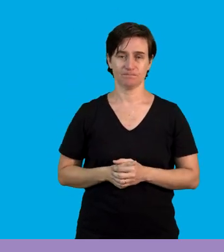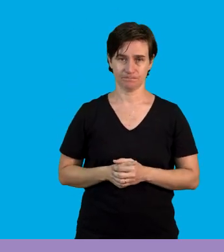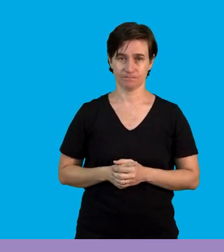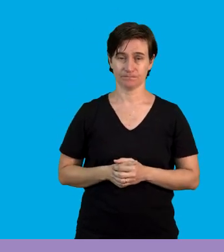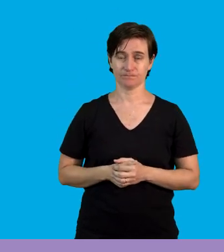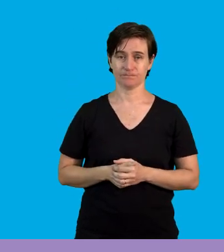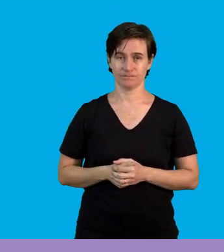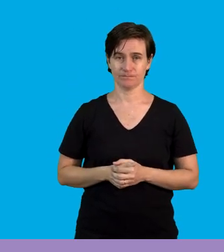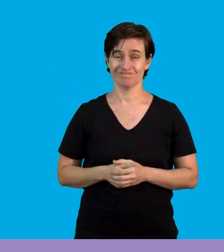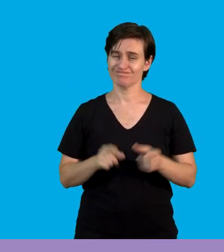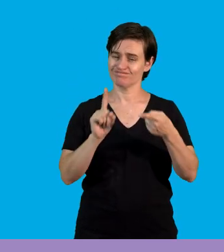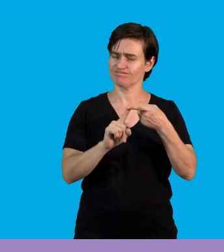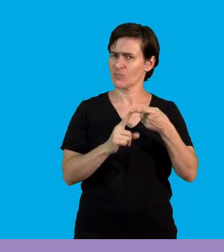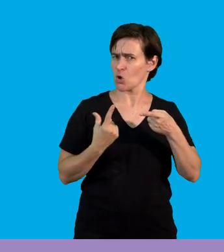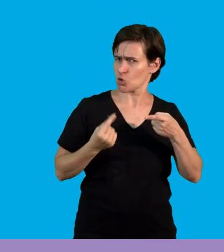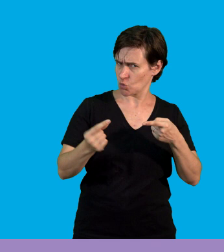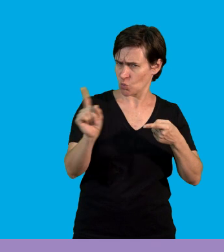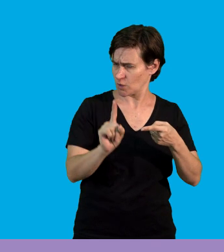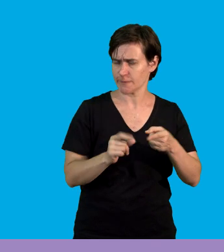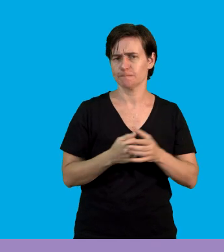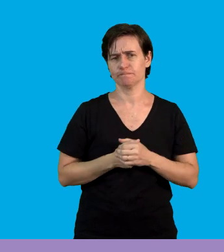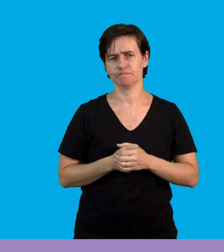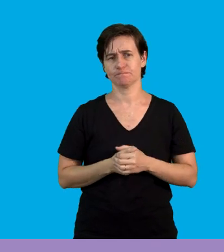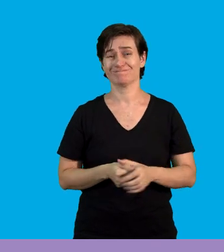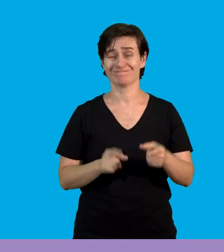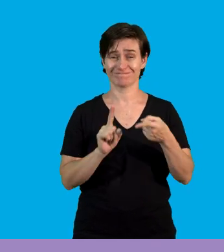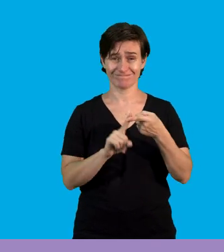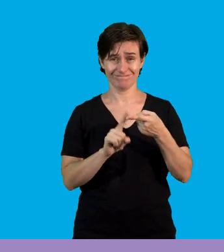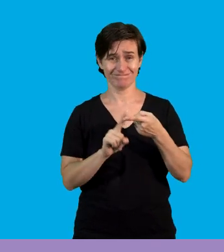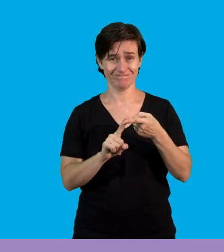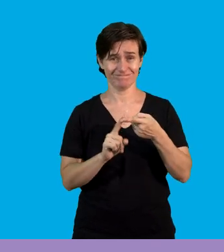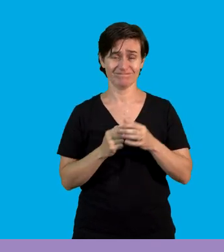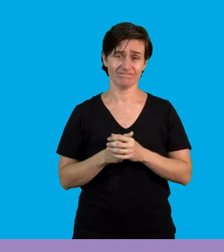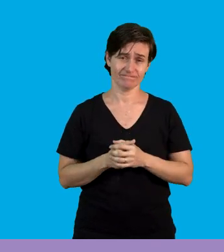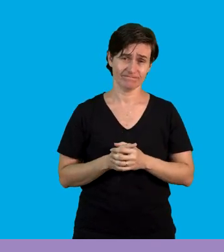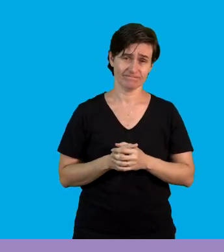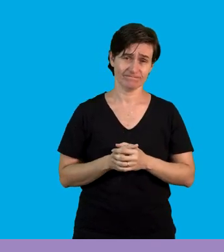One, when we convert it to a percentage, always